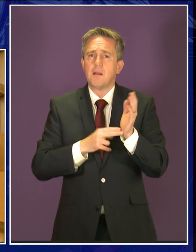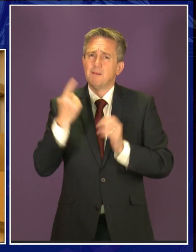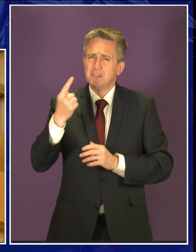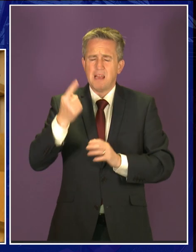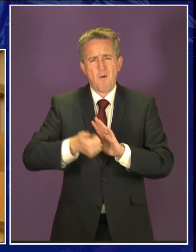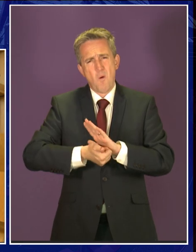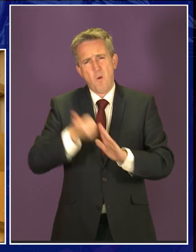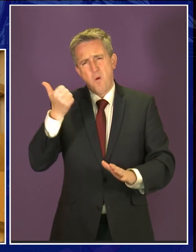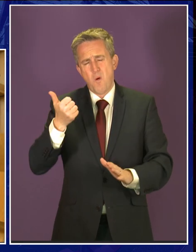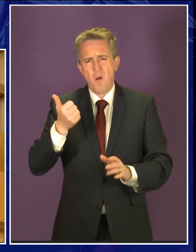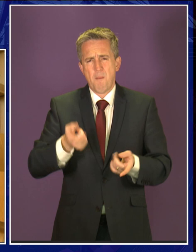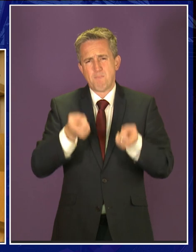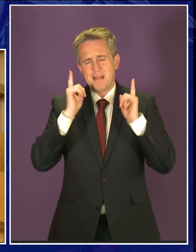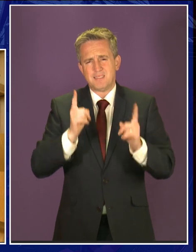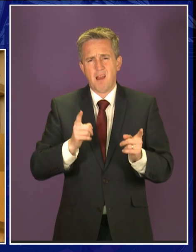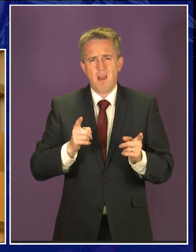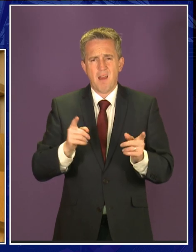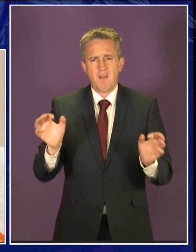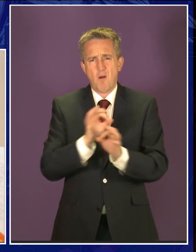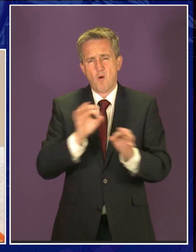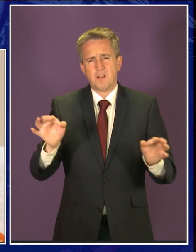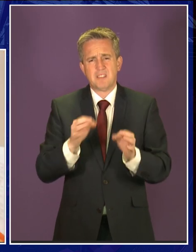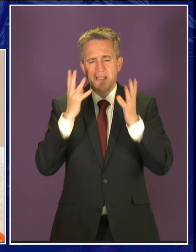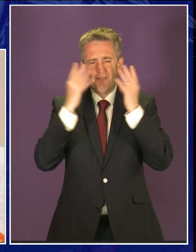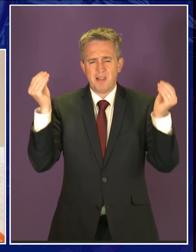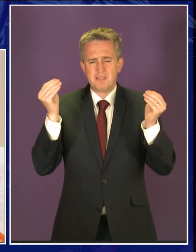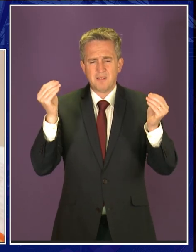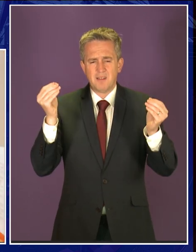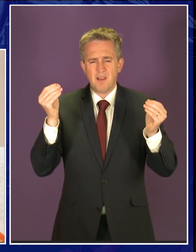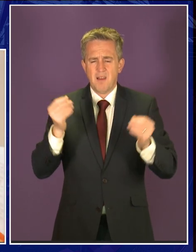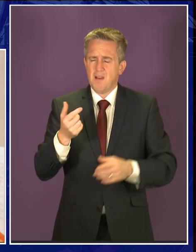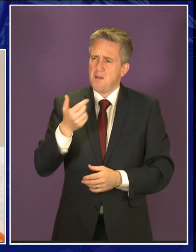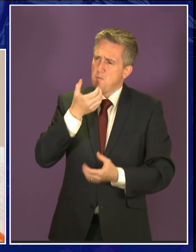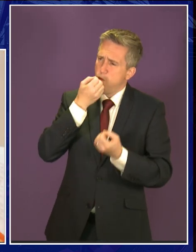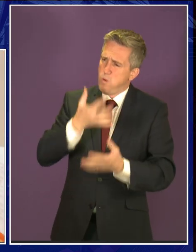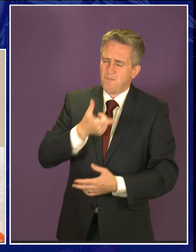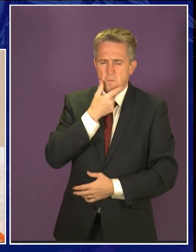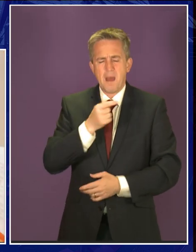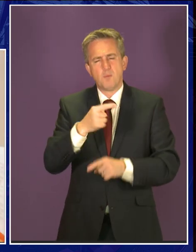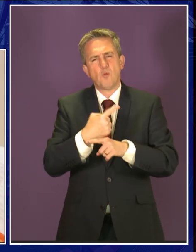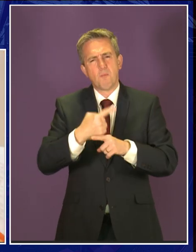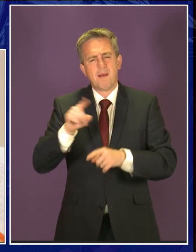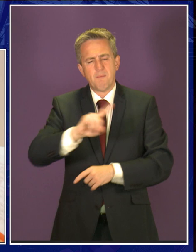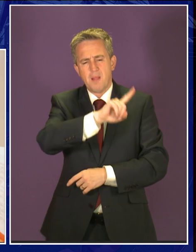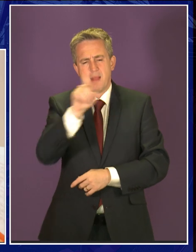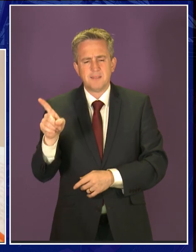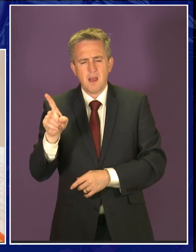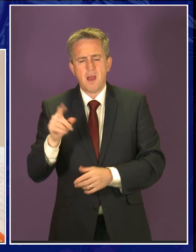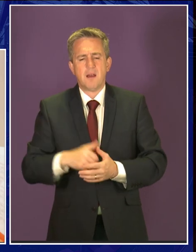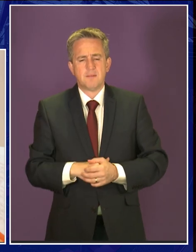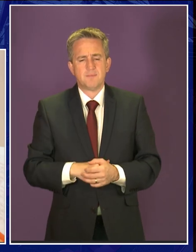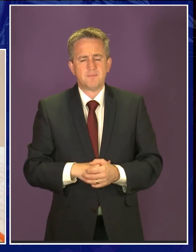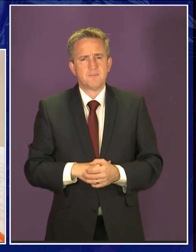former concertmaster of the Netherlands Philharmonic Orchestra, and a wonderful, wonderful man, but more about that later.